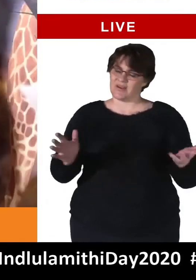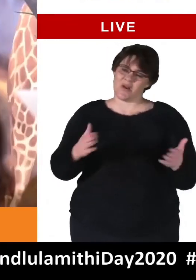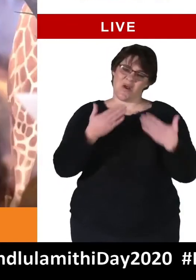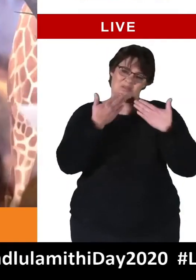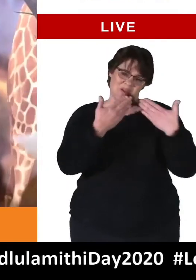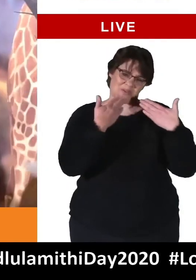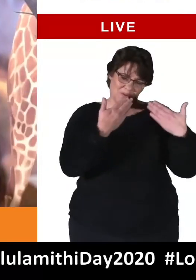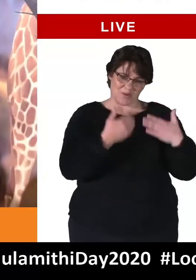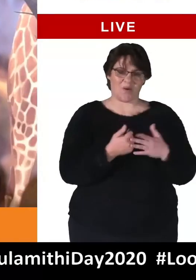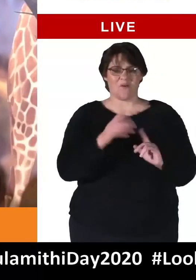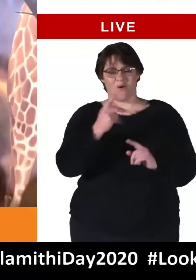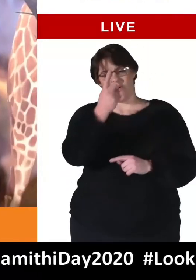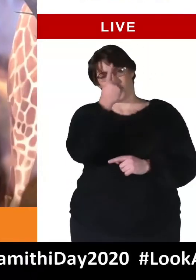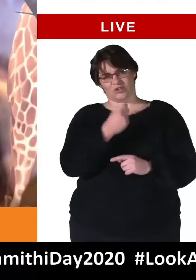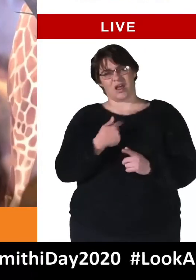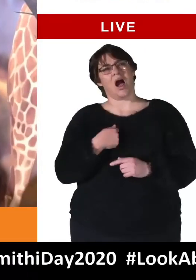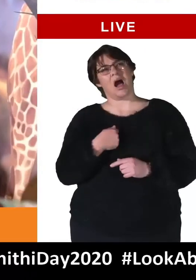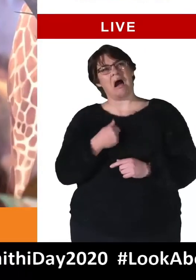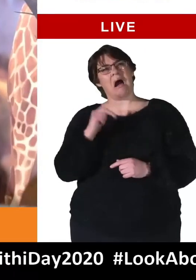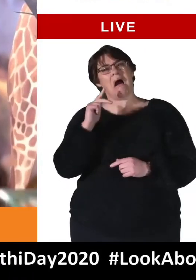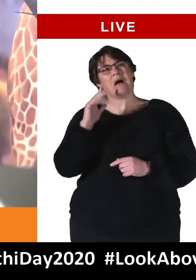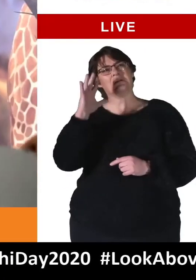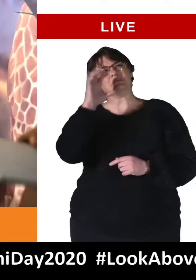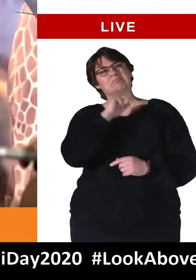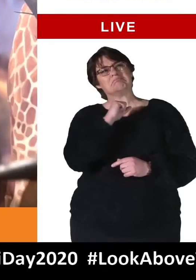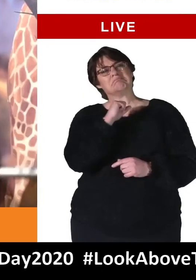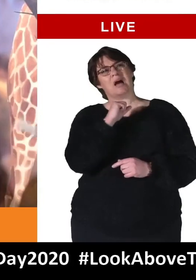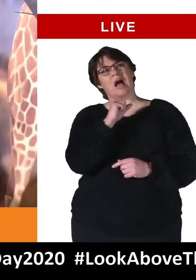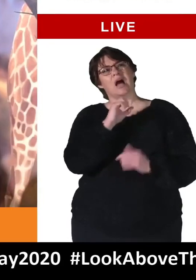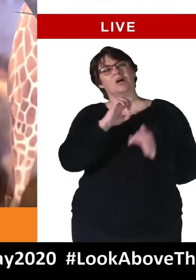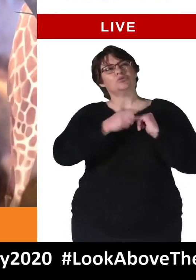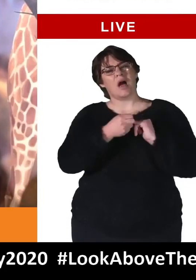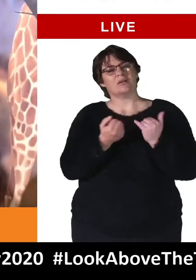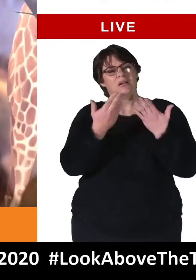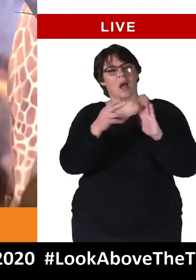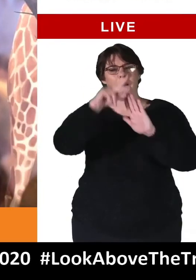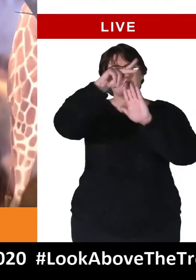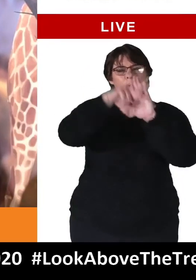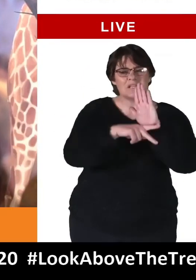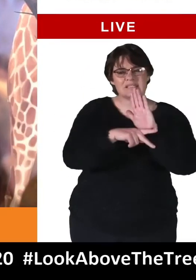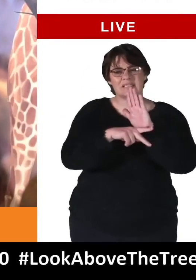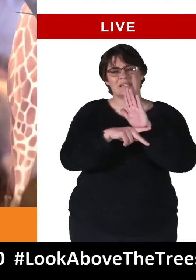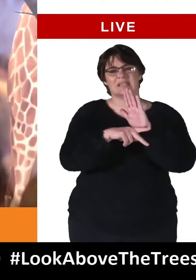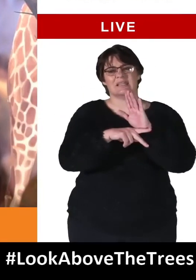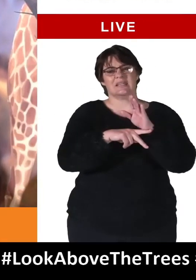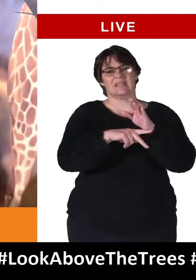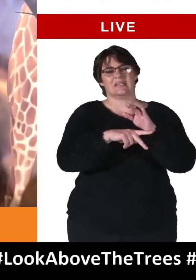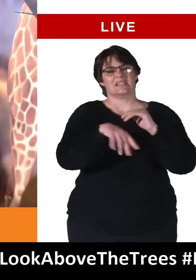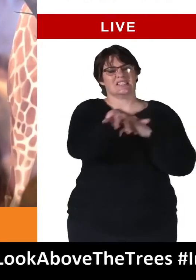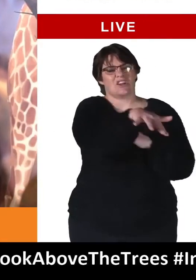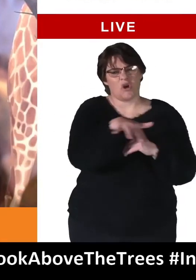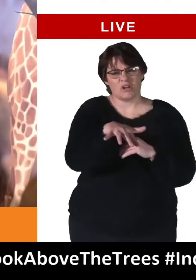Thanks for the question. I suppose trying to present policy scenarios